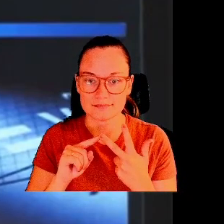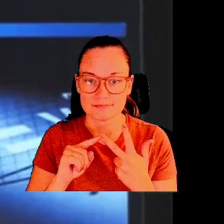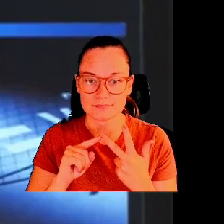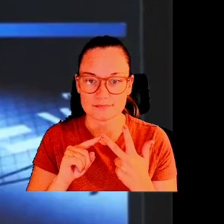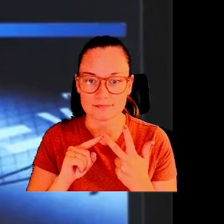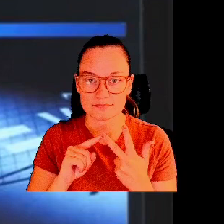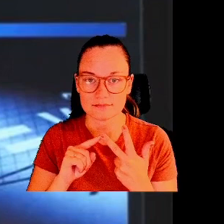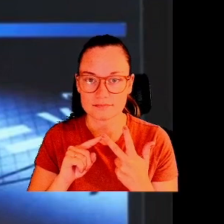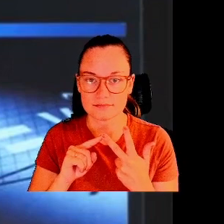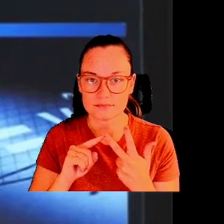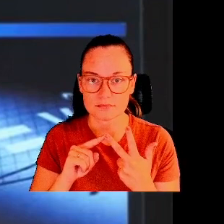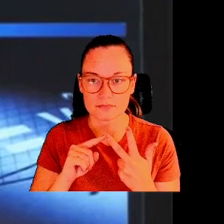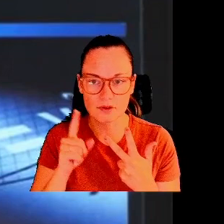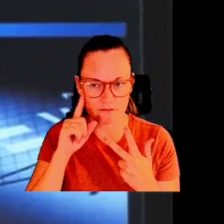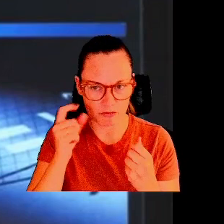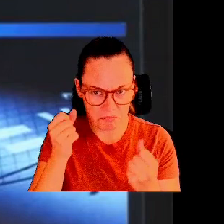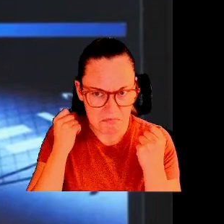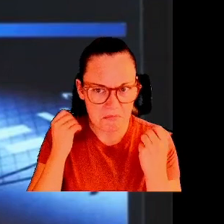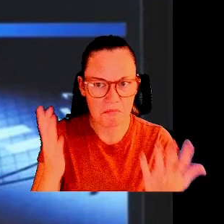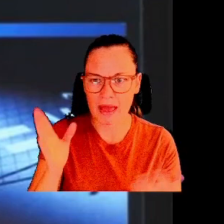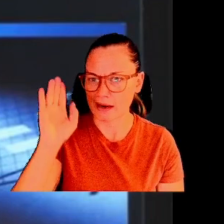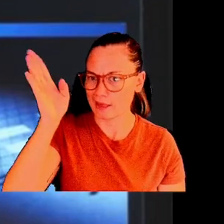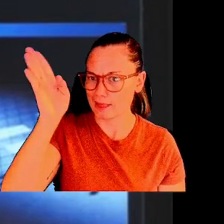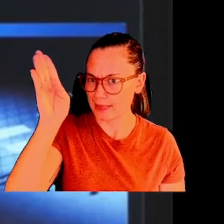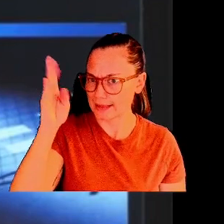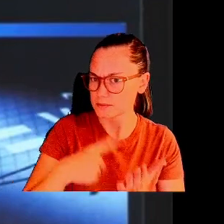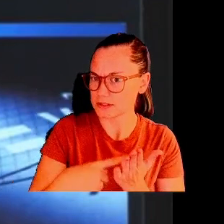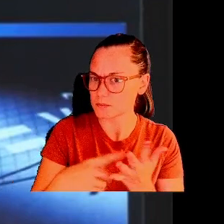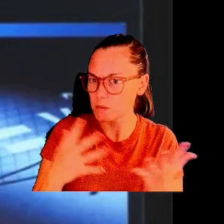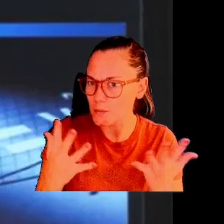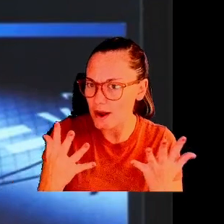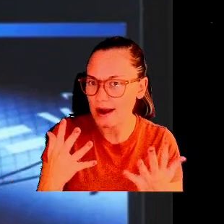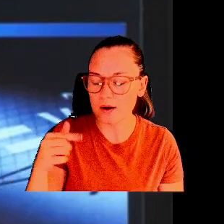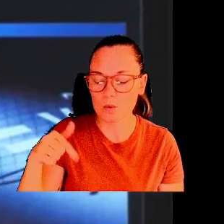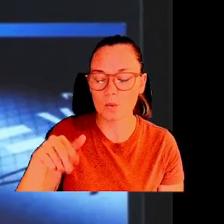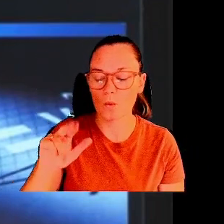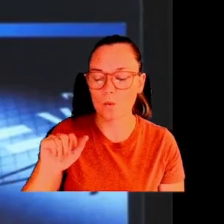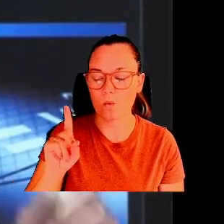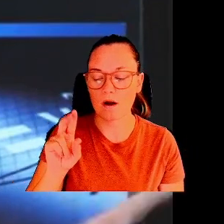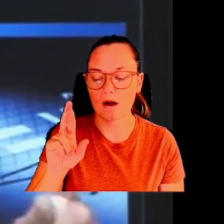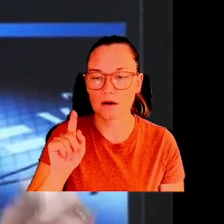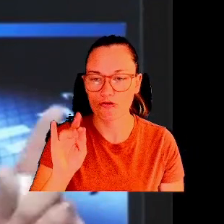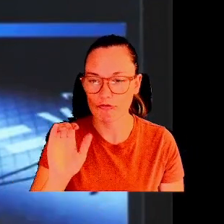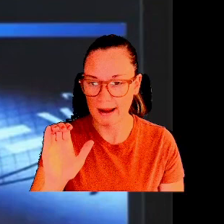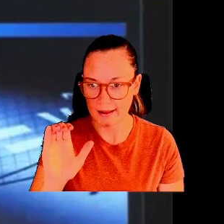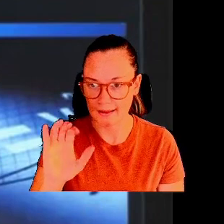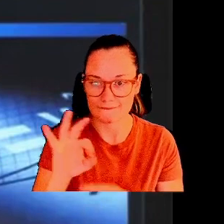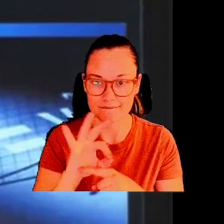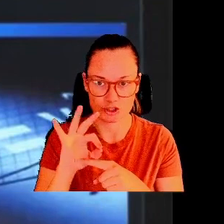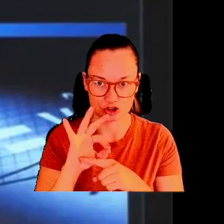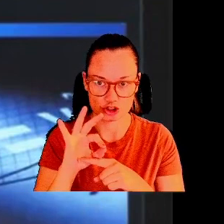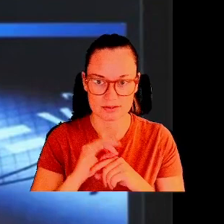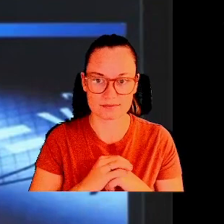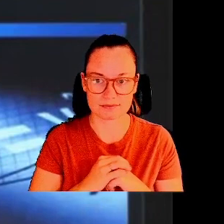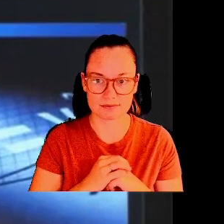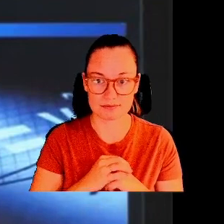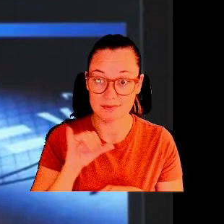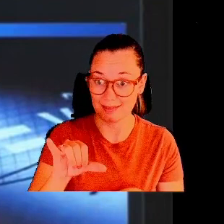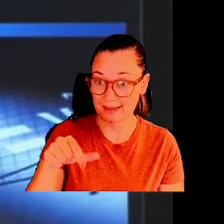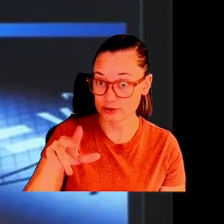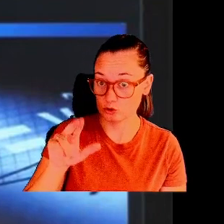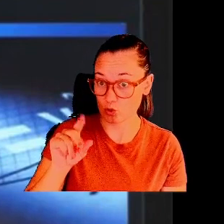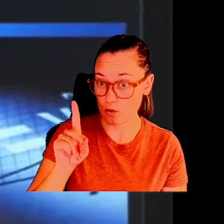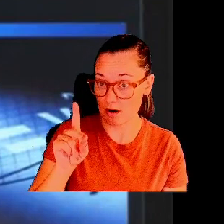For several lessons now, we've been talking about quadratic functions. And this one happens to be a quadratic